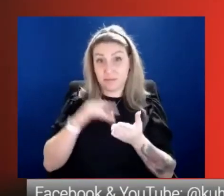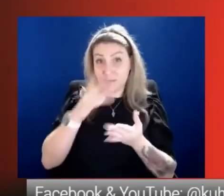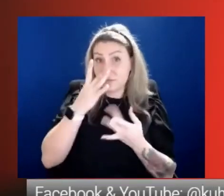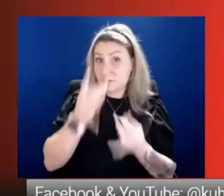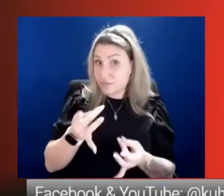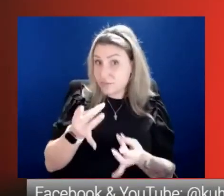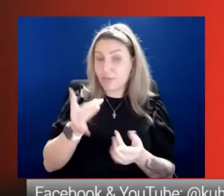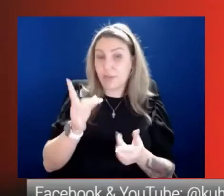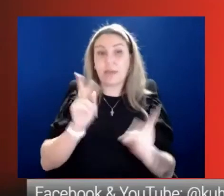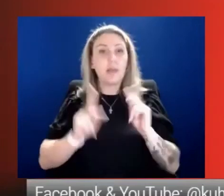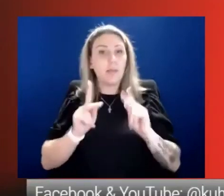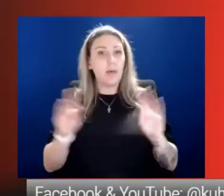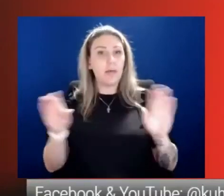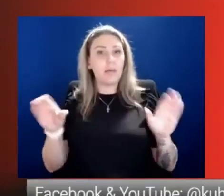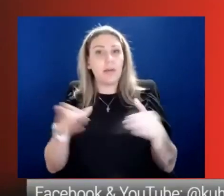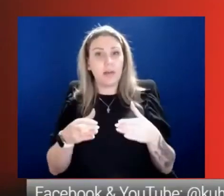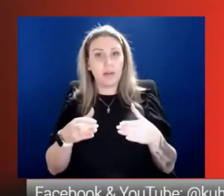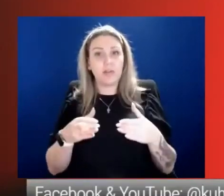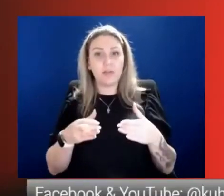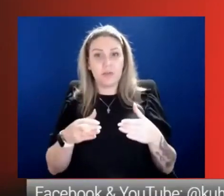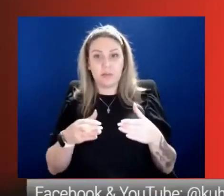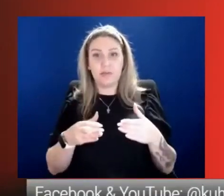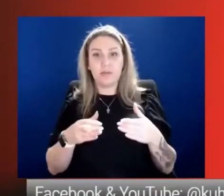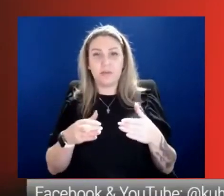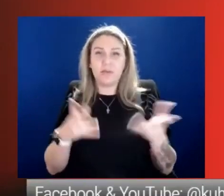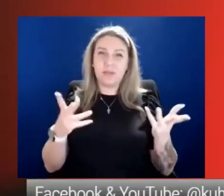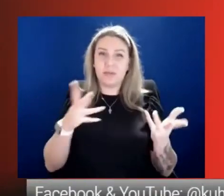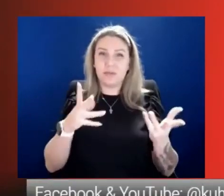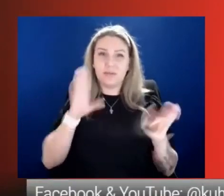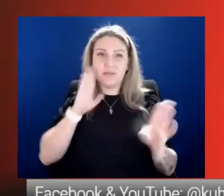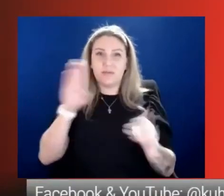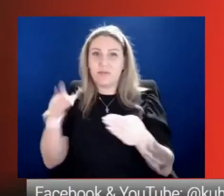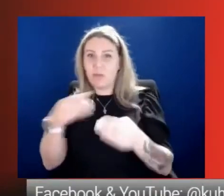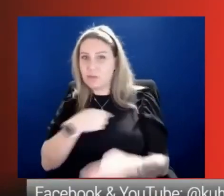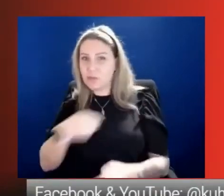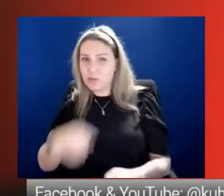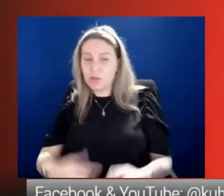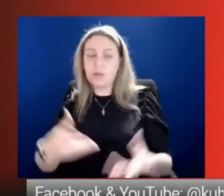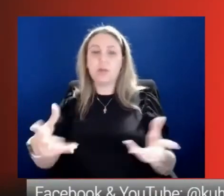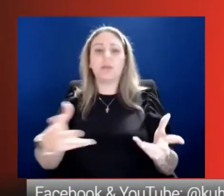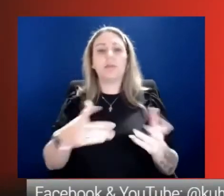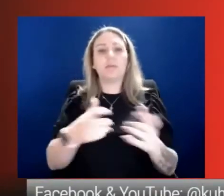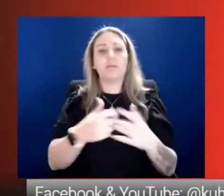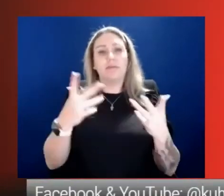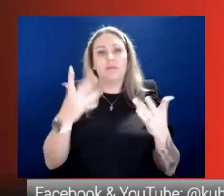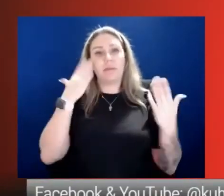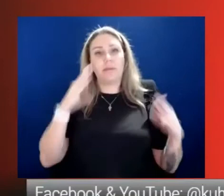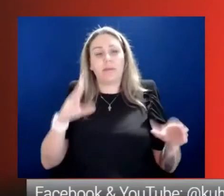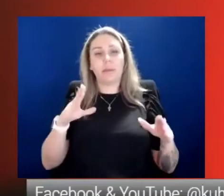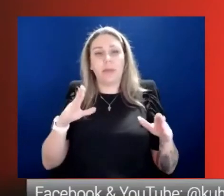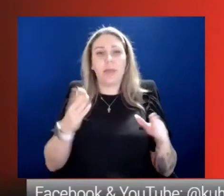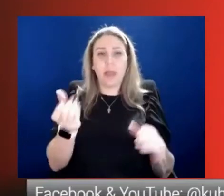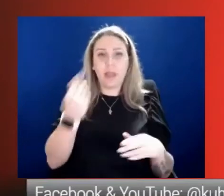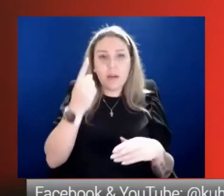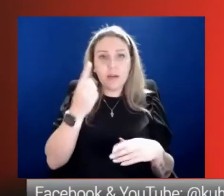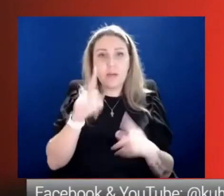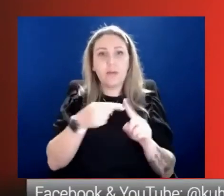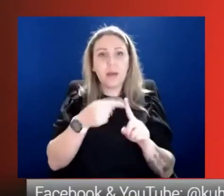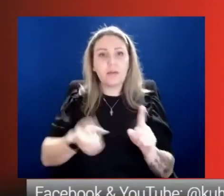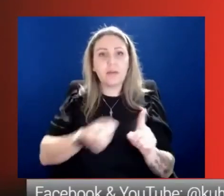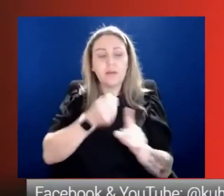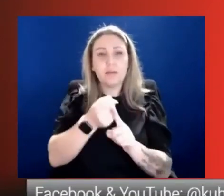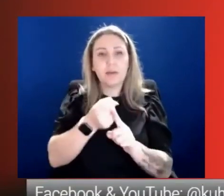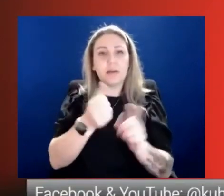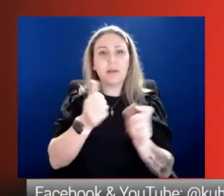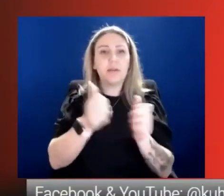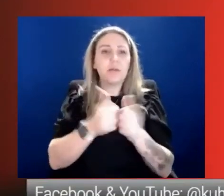was a bit skewed. There's Right. so much we don't know and understand about the impact of lactation,